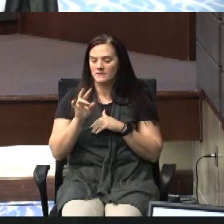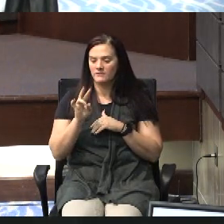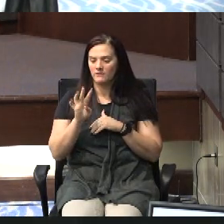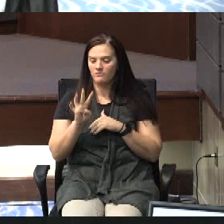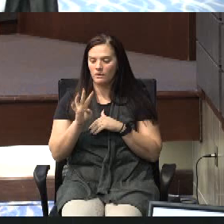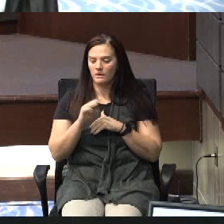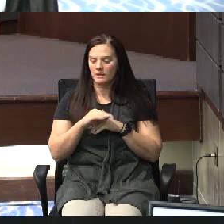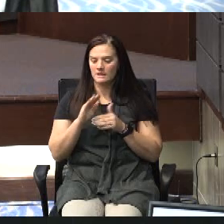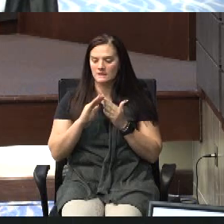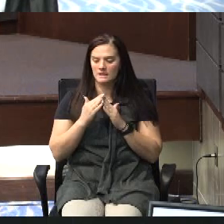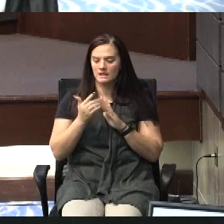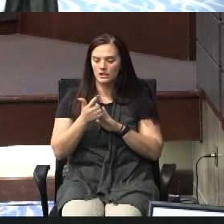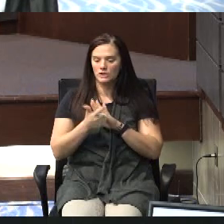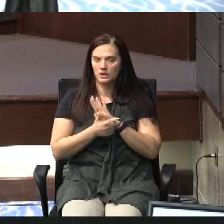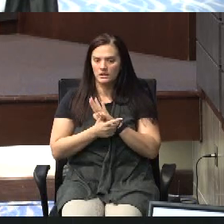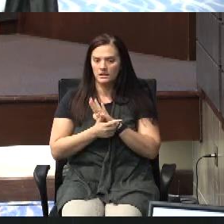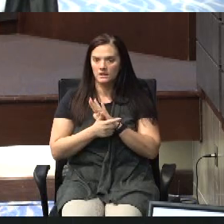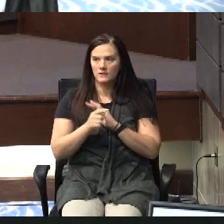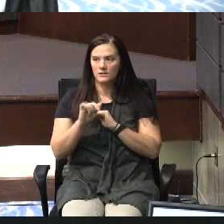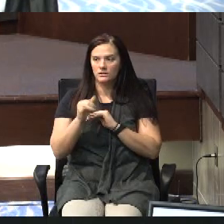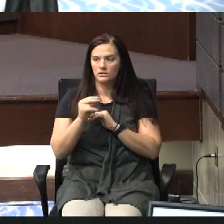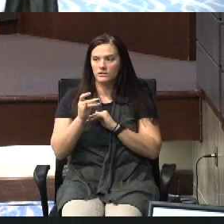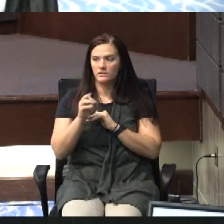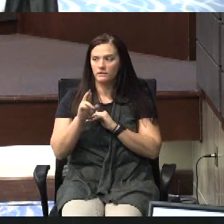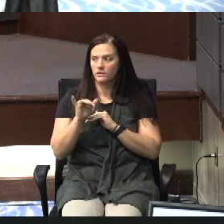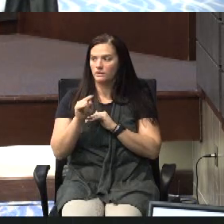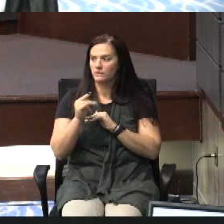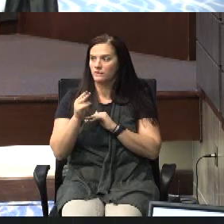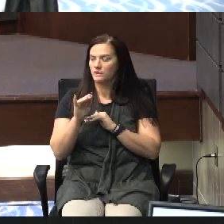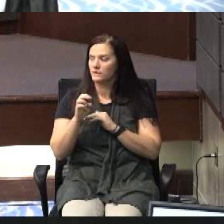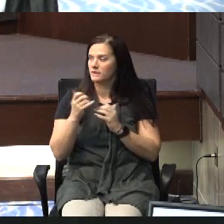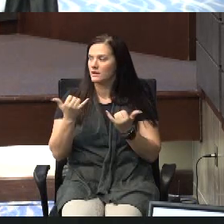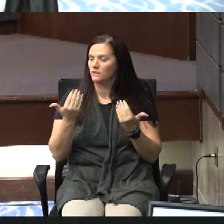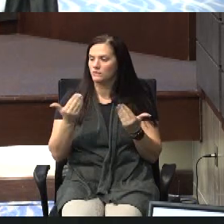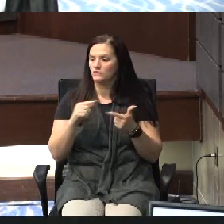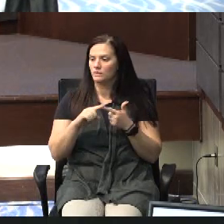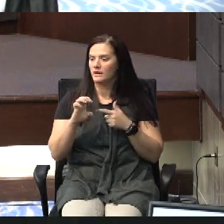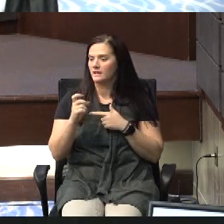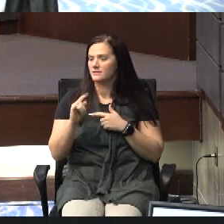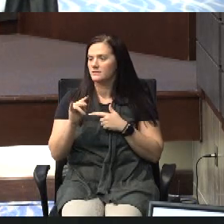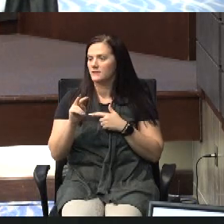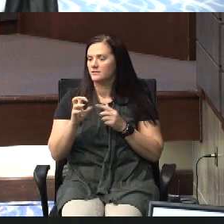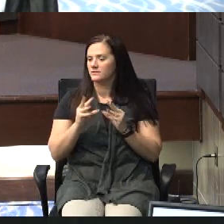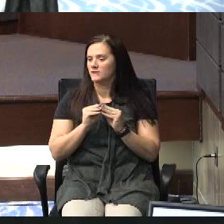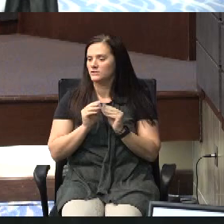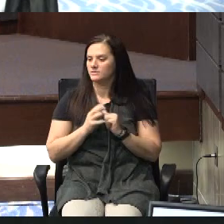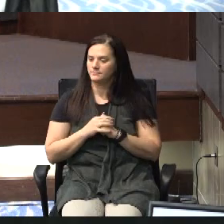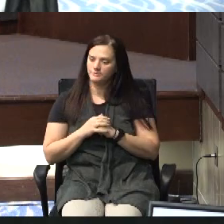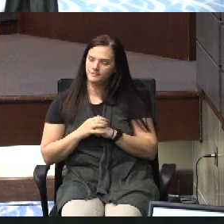551.074. City Attorney Jennifer Ritchie. We're now going into executive session.